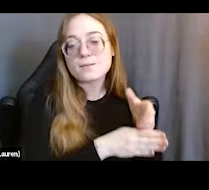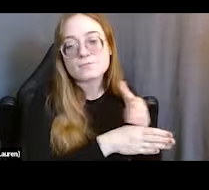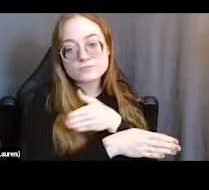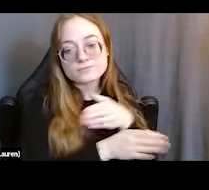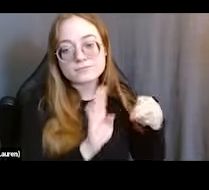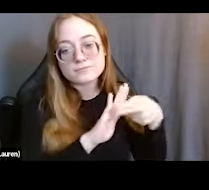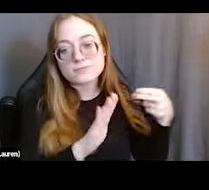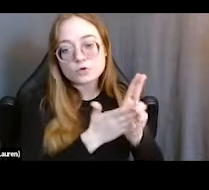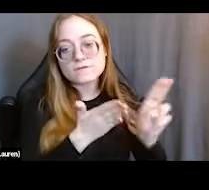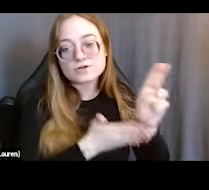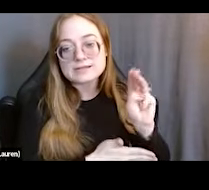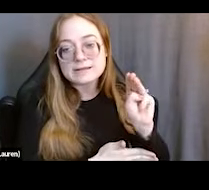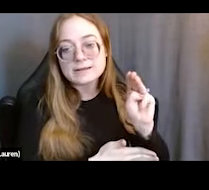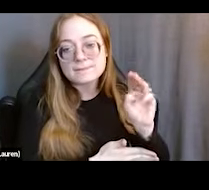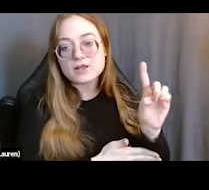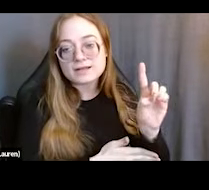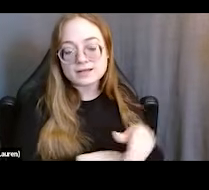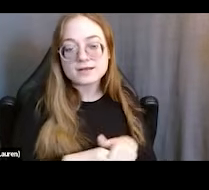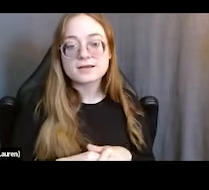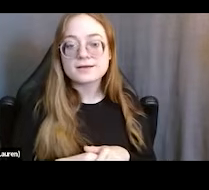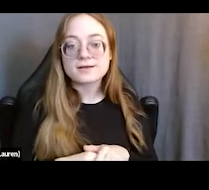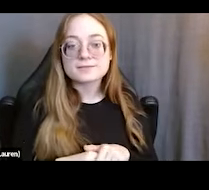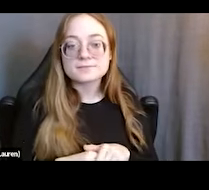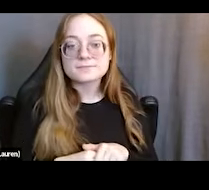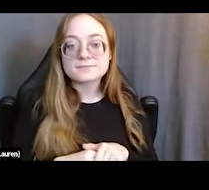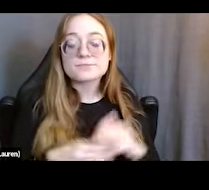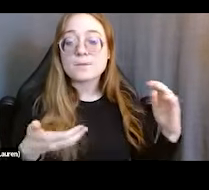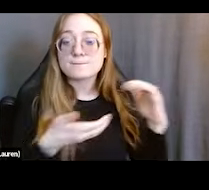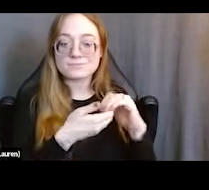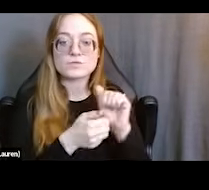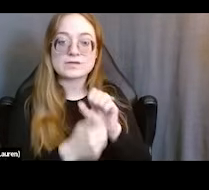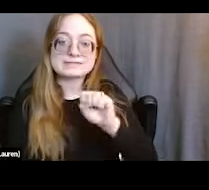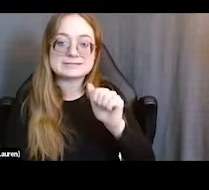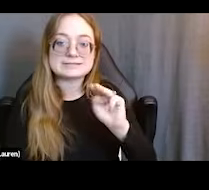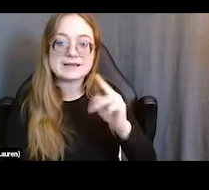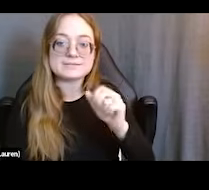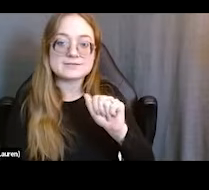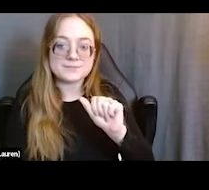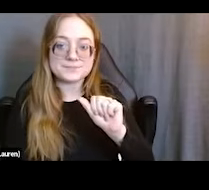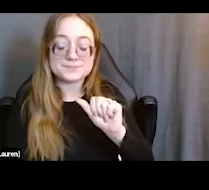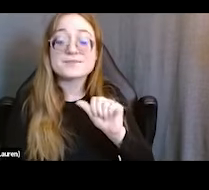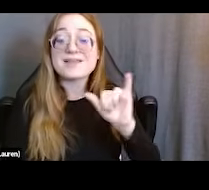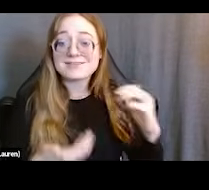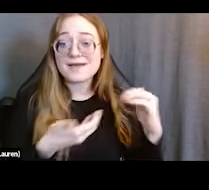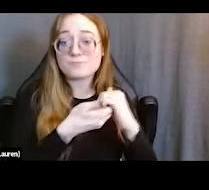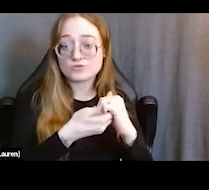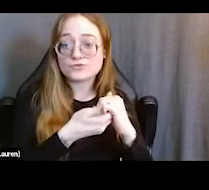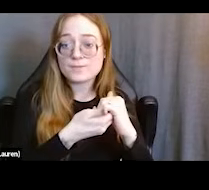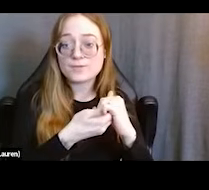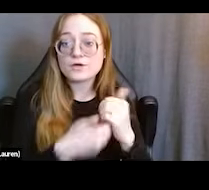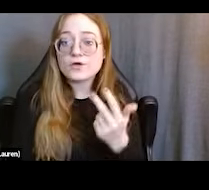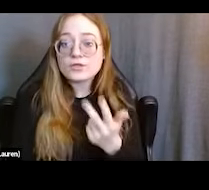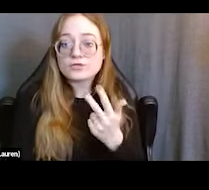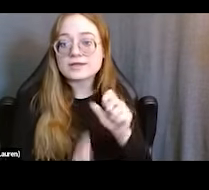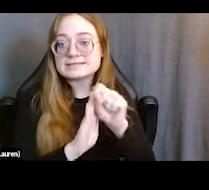of Maryland, in a partnership with SAMHSA. In this partnership with SAMHSA, 3 states, well,